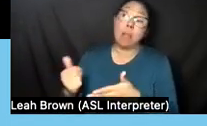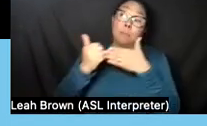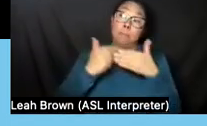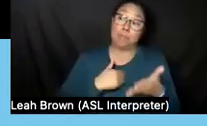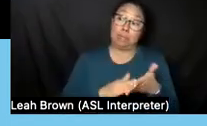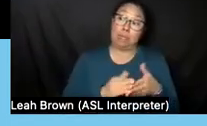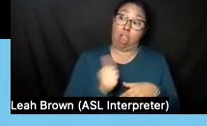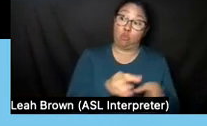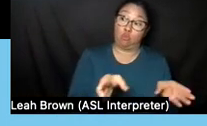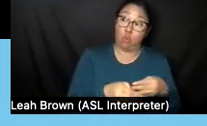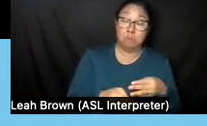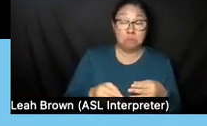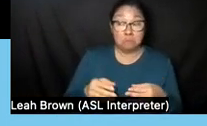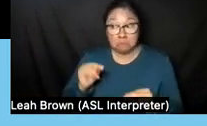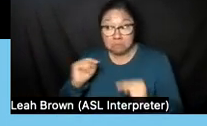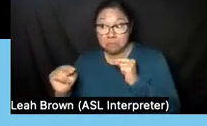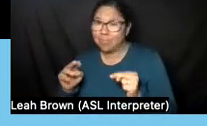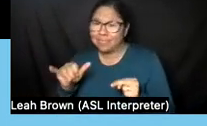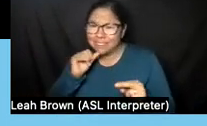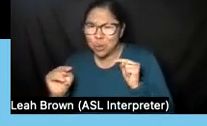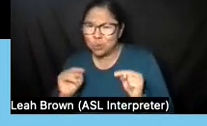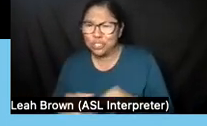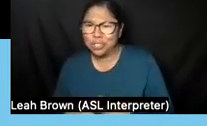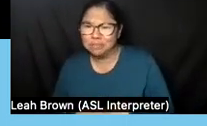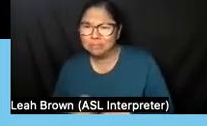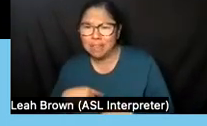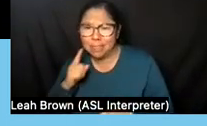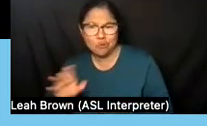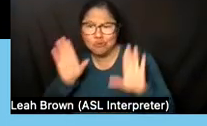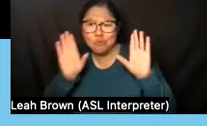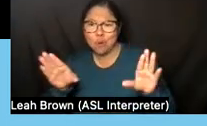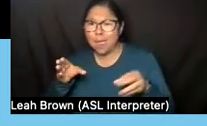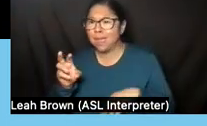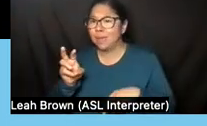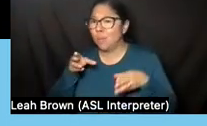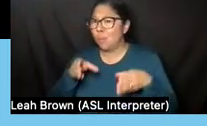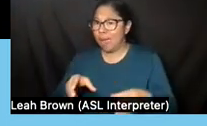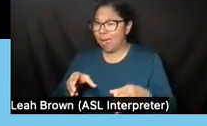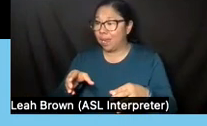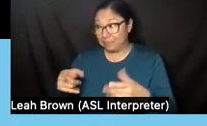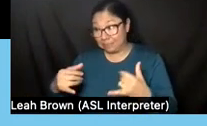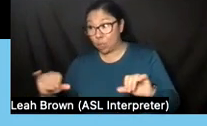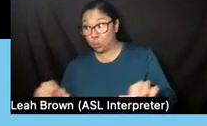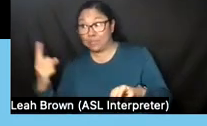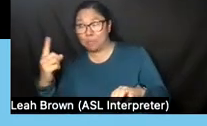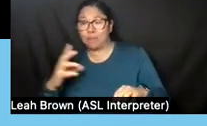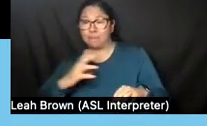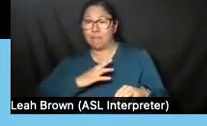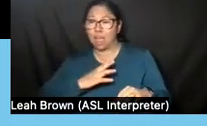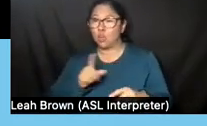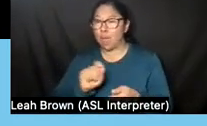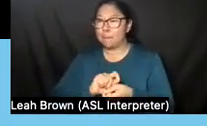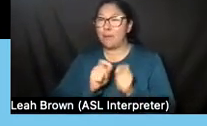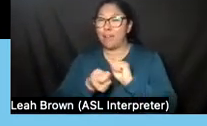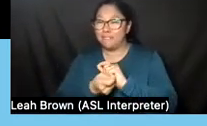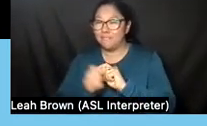that? That's not negotiating. Out? I think that's a great way. So, that way they're still doing they're something. They're still learning, and that's where you can modify what that